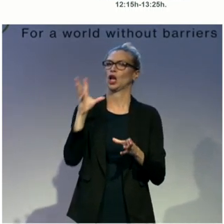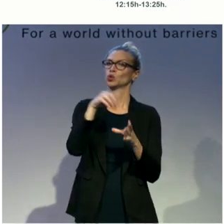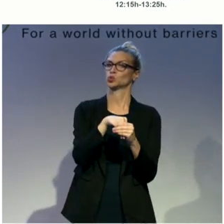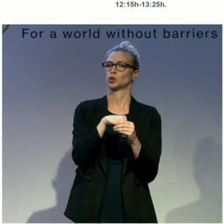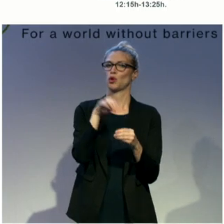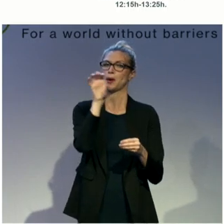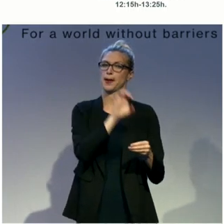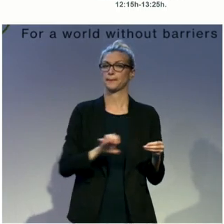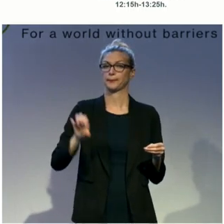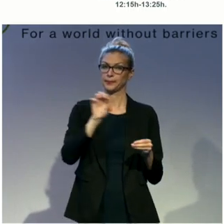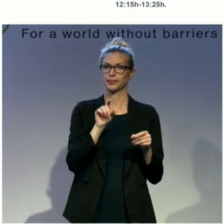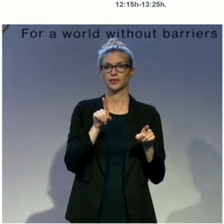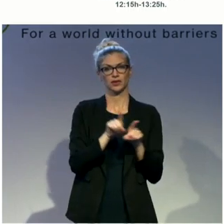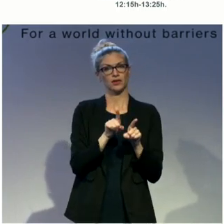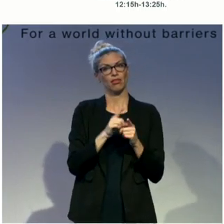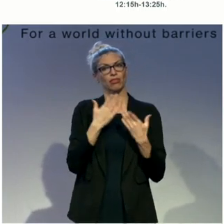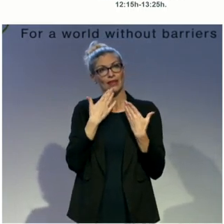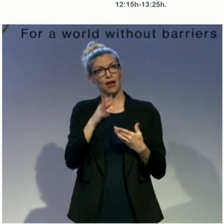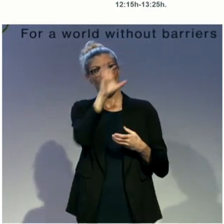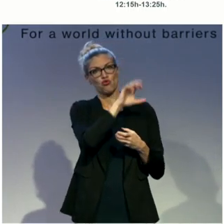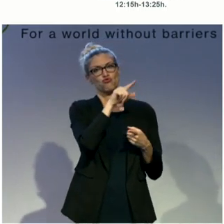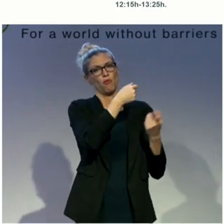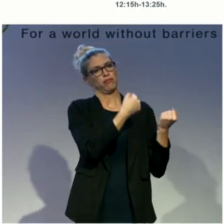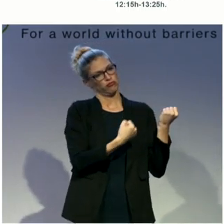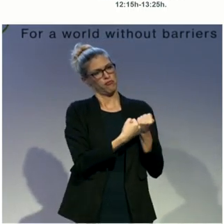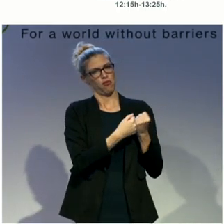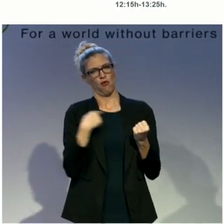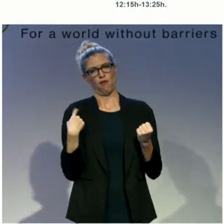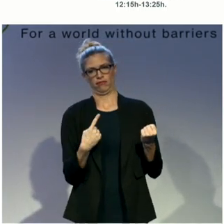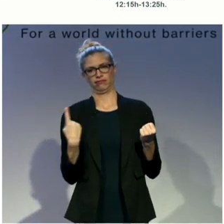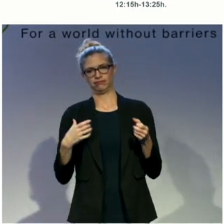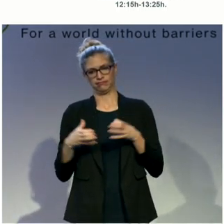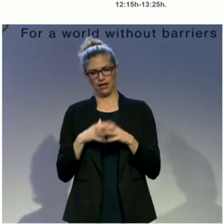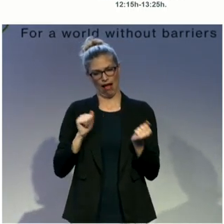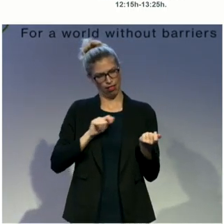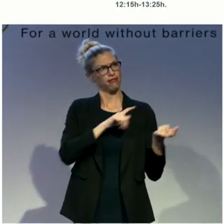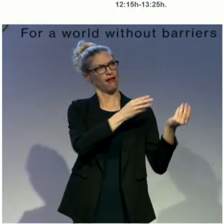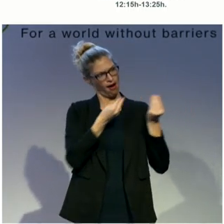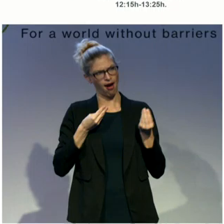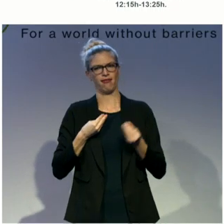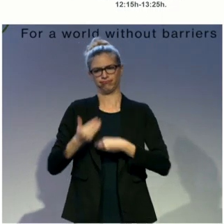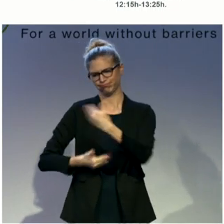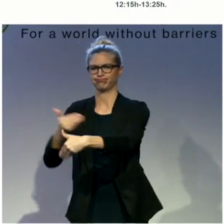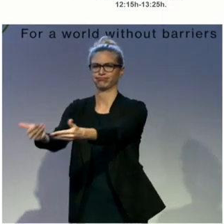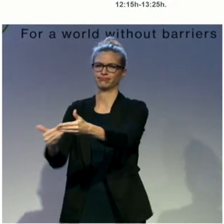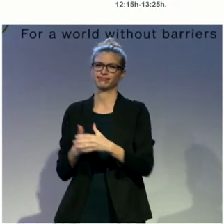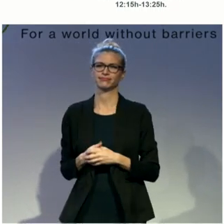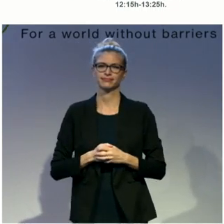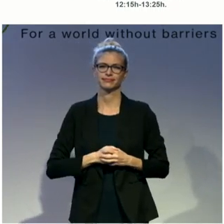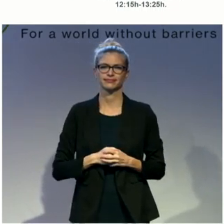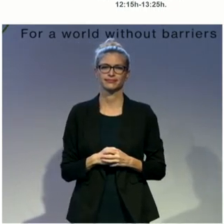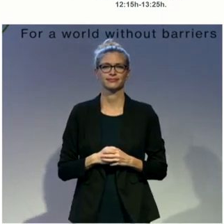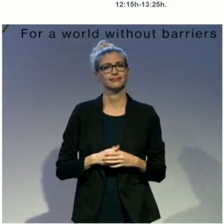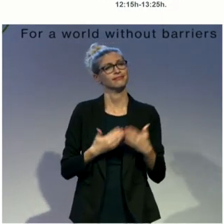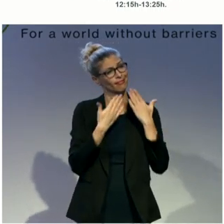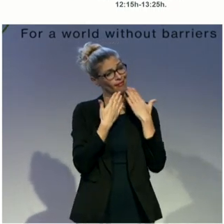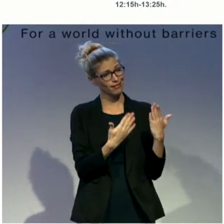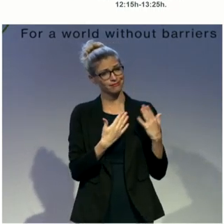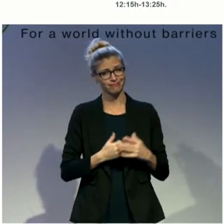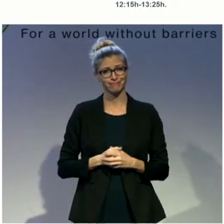support. Thank you very much to Zero Project and all of you for